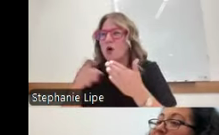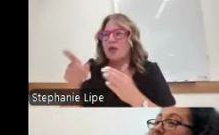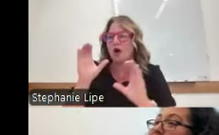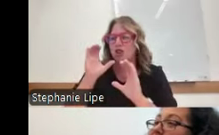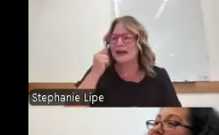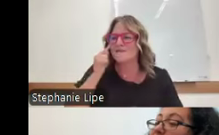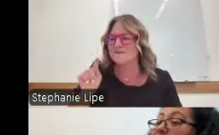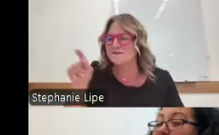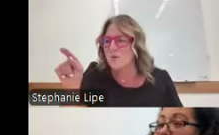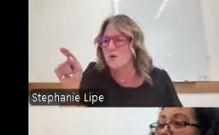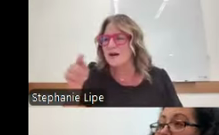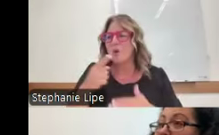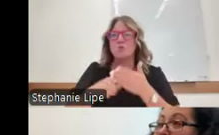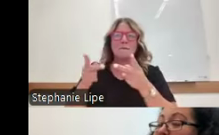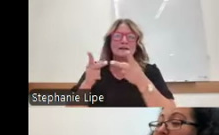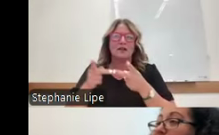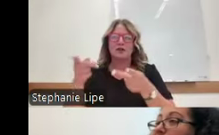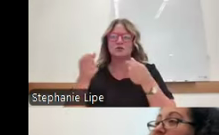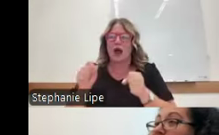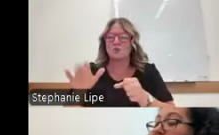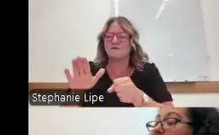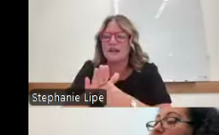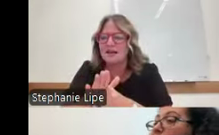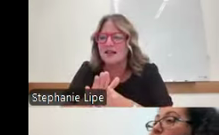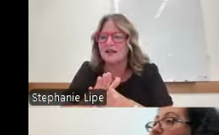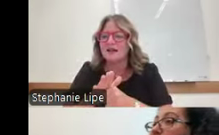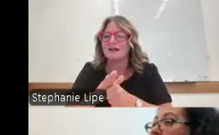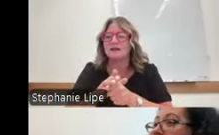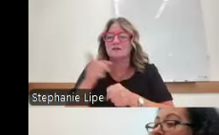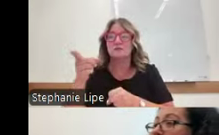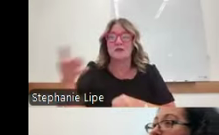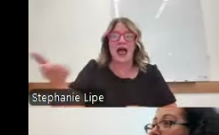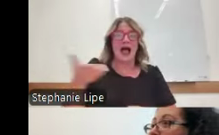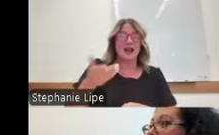they share with us what they're looking for. The employer tells us what their